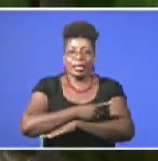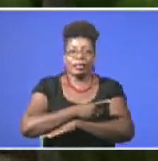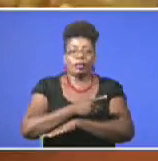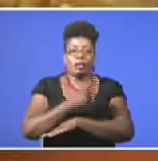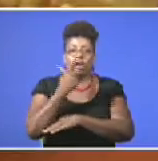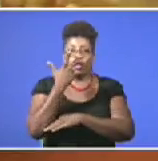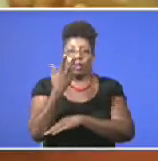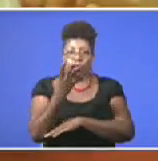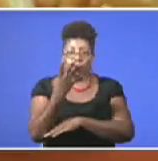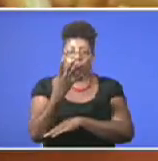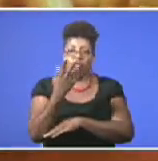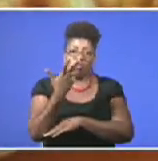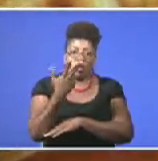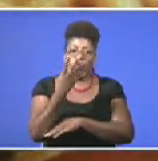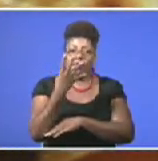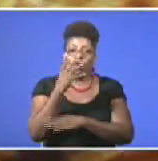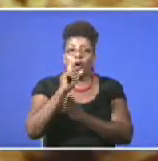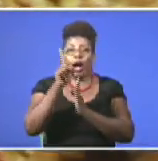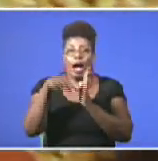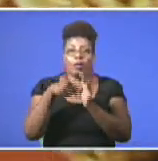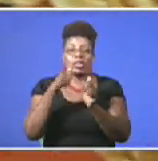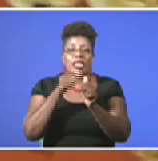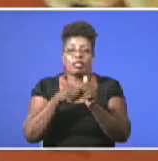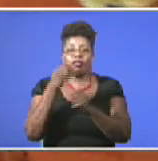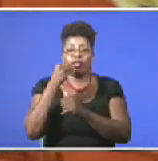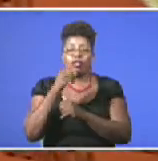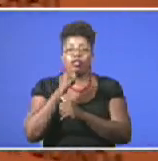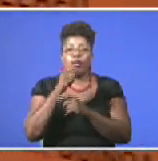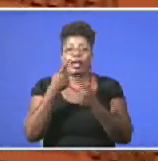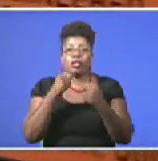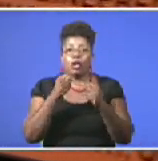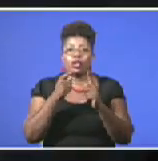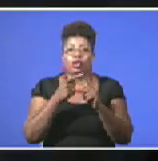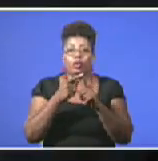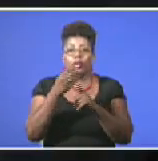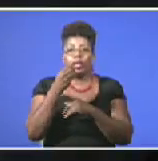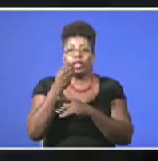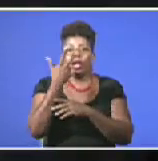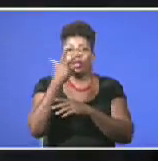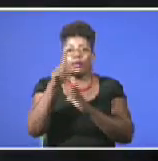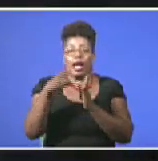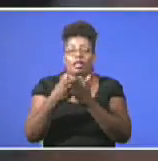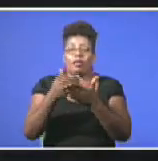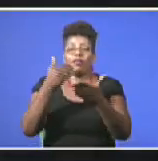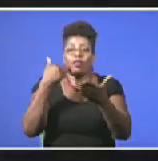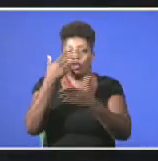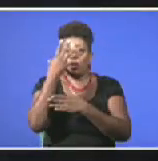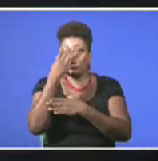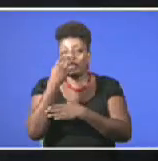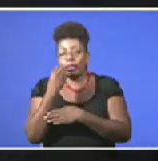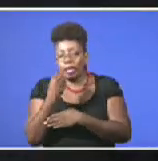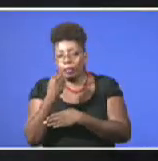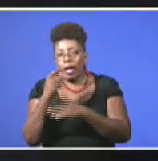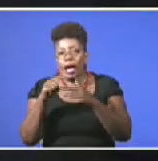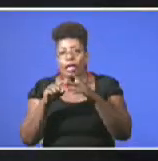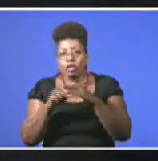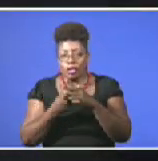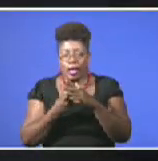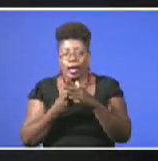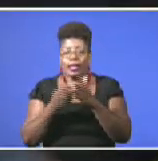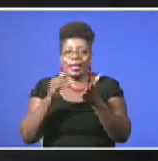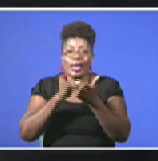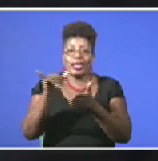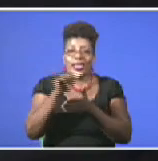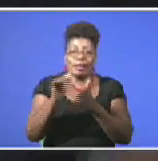3 to 4 hours in between each meal. Try not to eat 3 hours before you go to bed and you start all over again in the